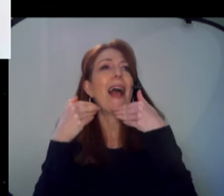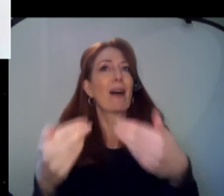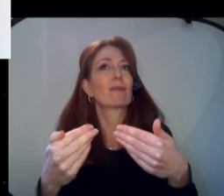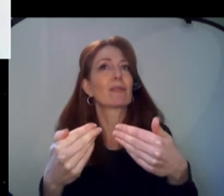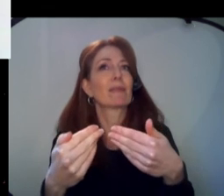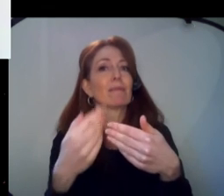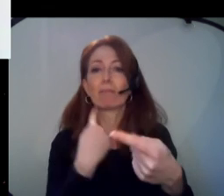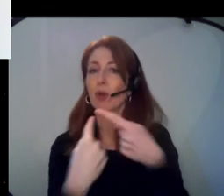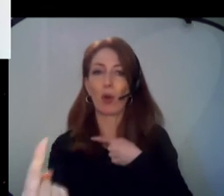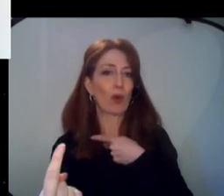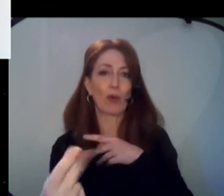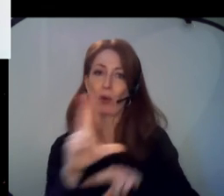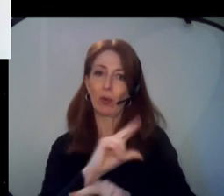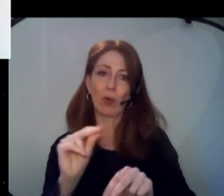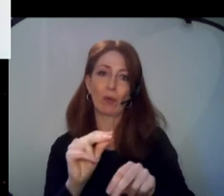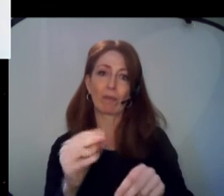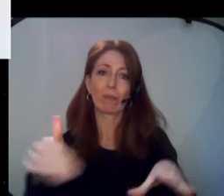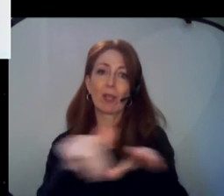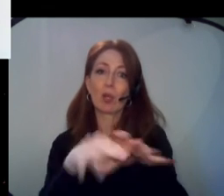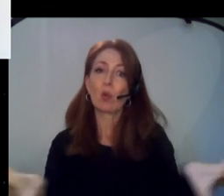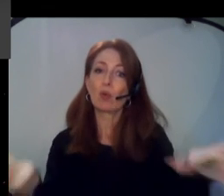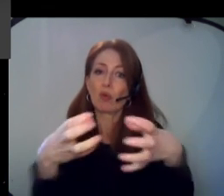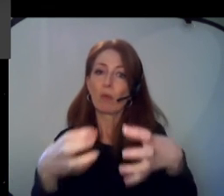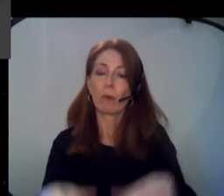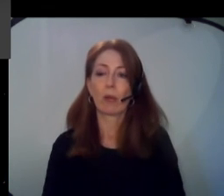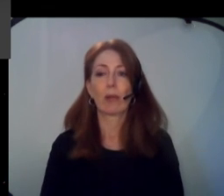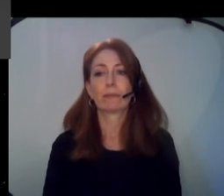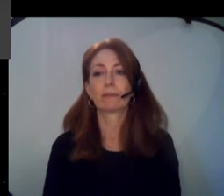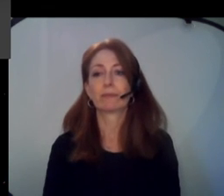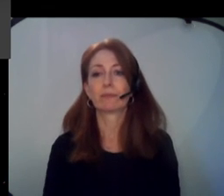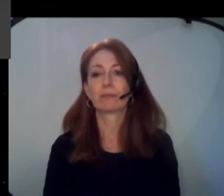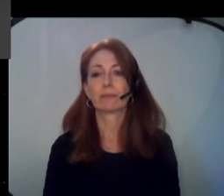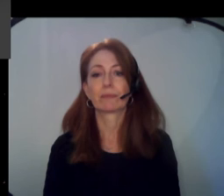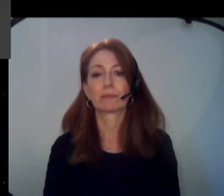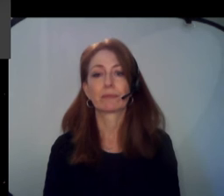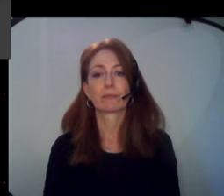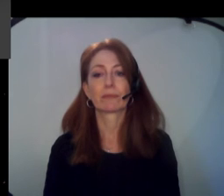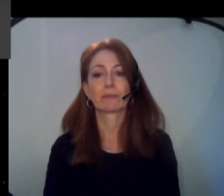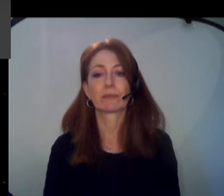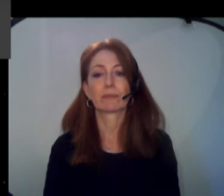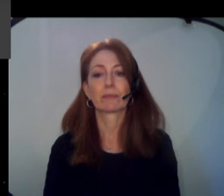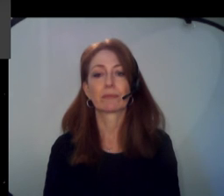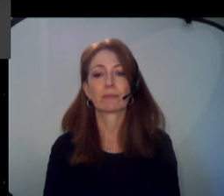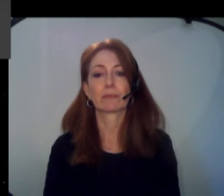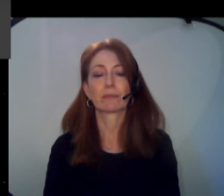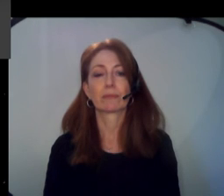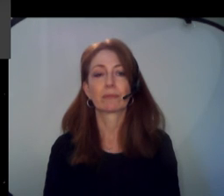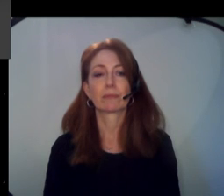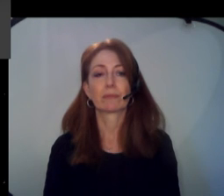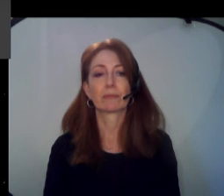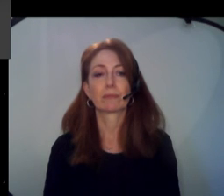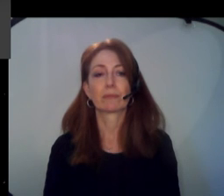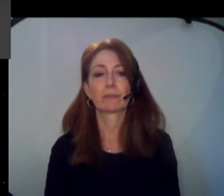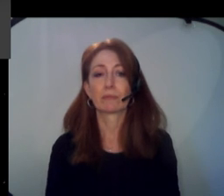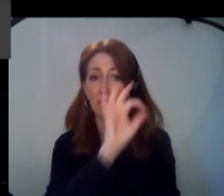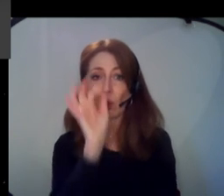whole group of people. And sorry, I had a question